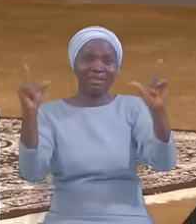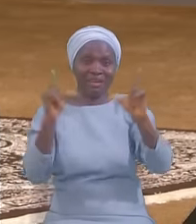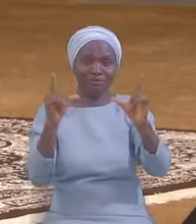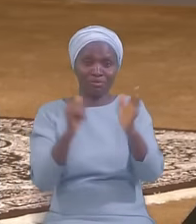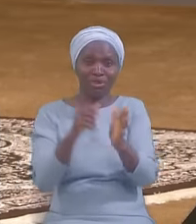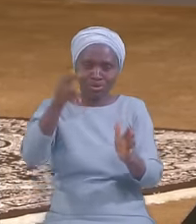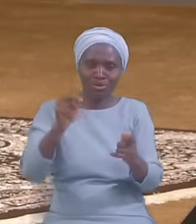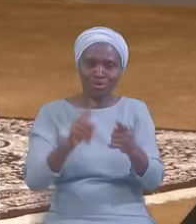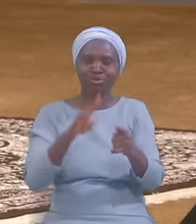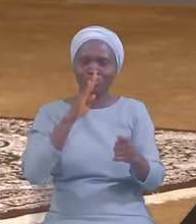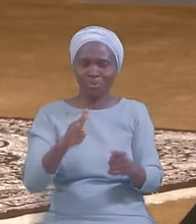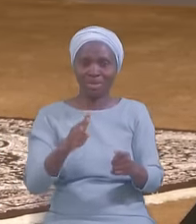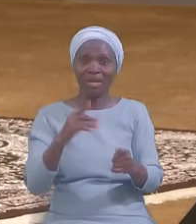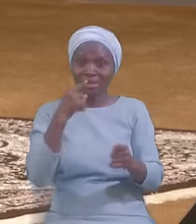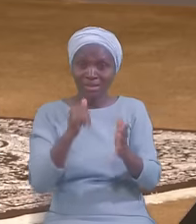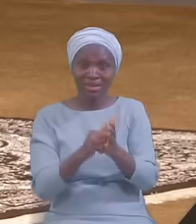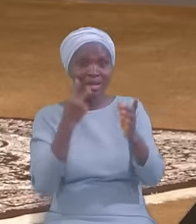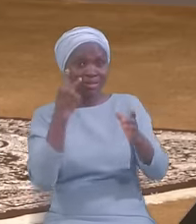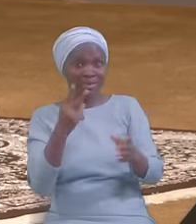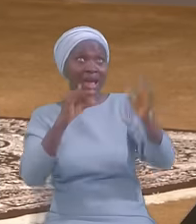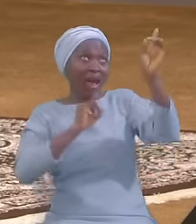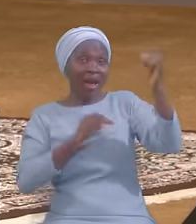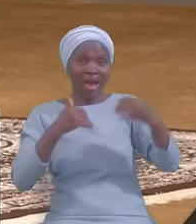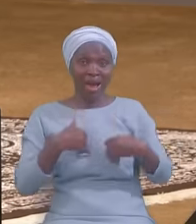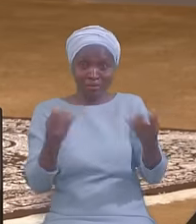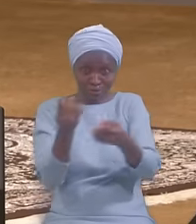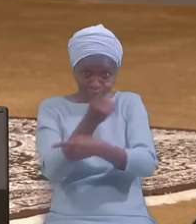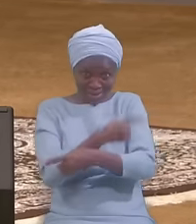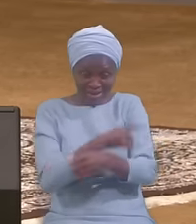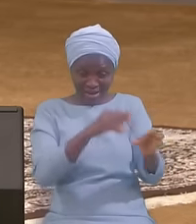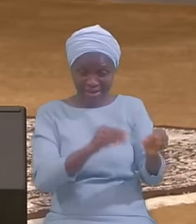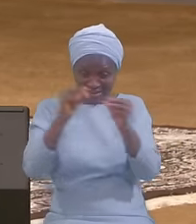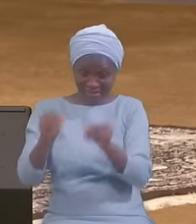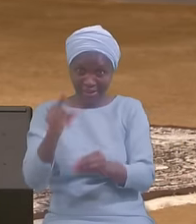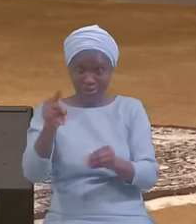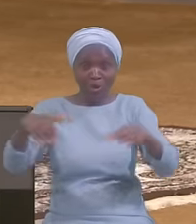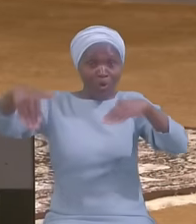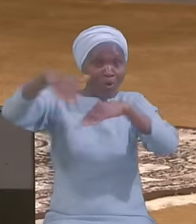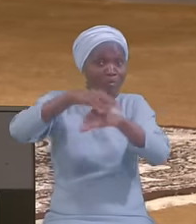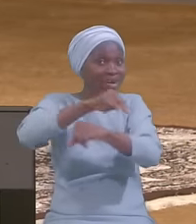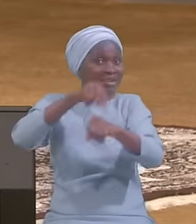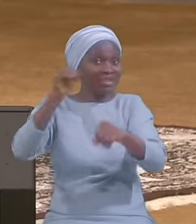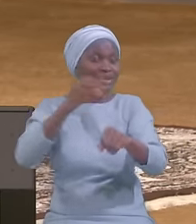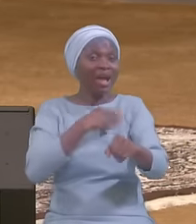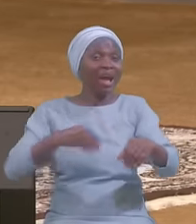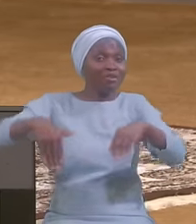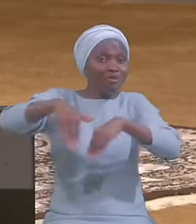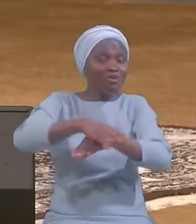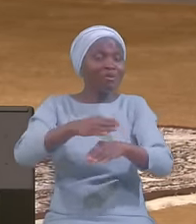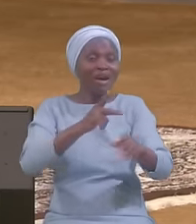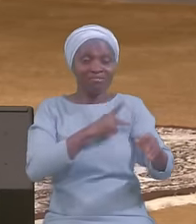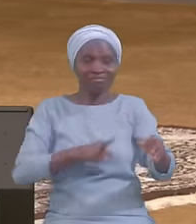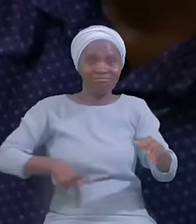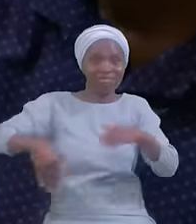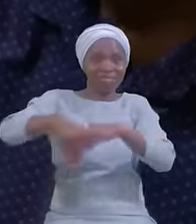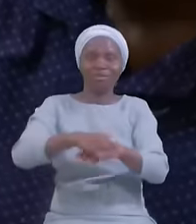this day set thee over the nations and over the kingdoms. To root out.